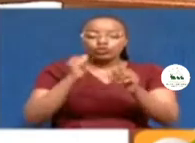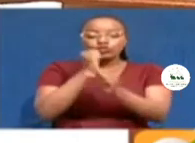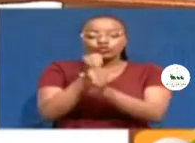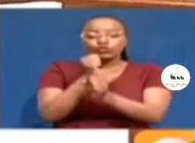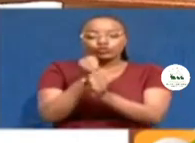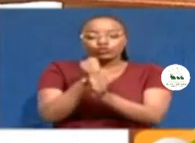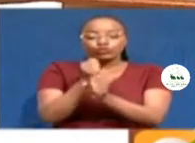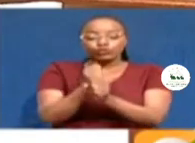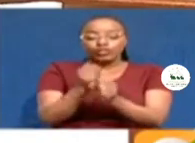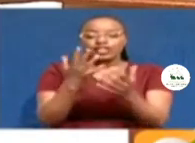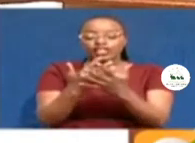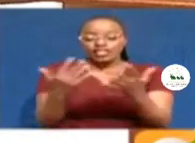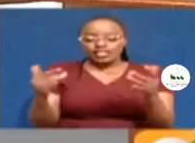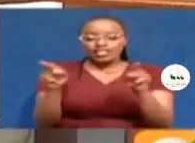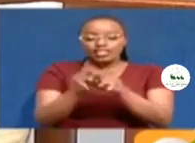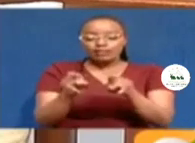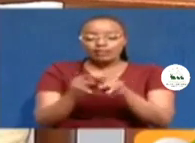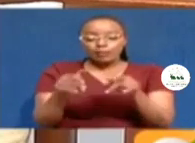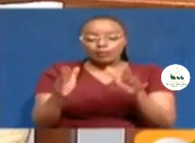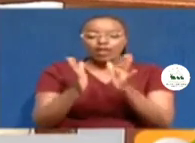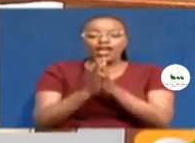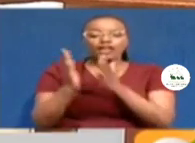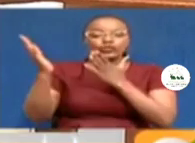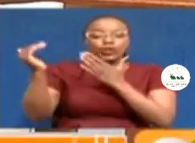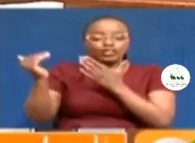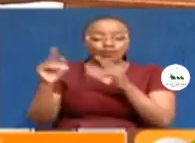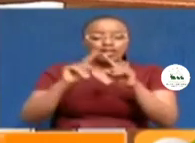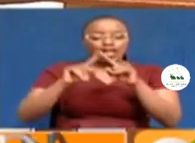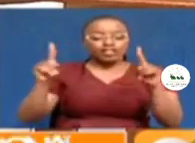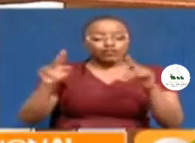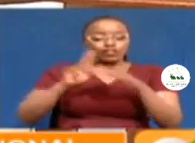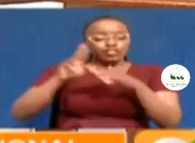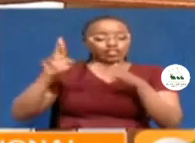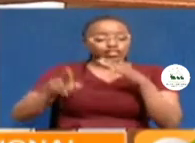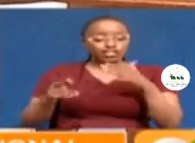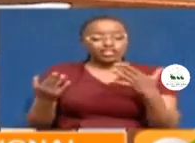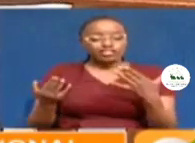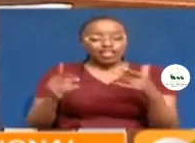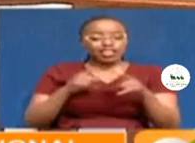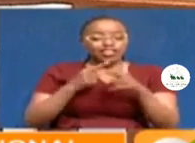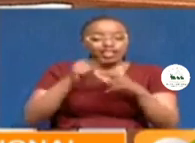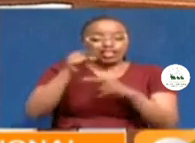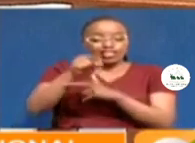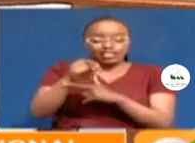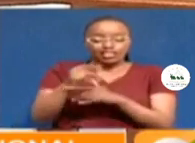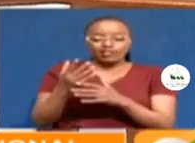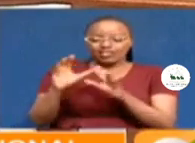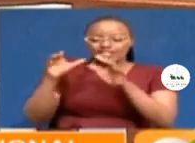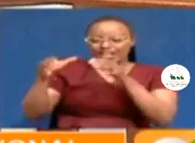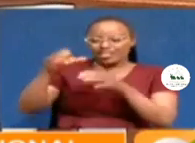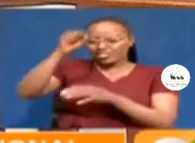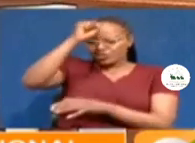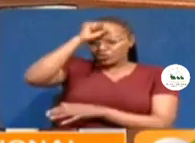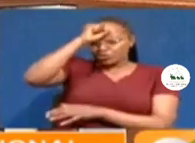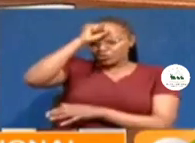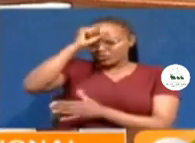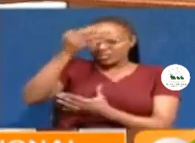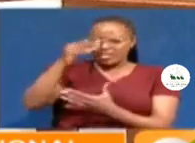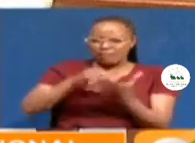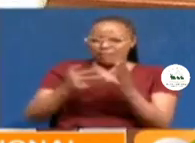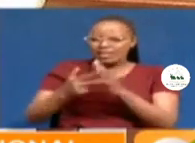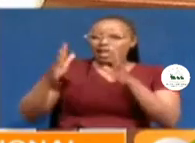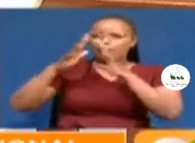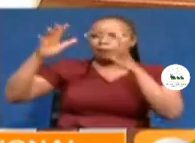doing things the same way and you expect a different result, then that is classical stupidity.